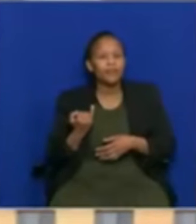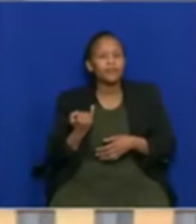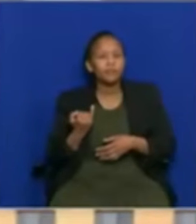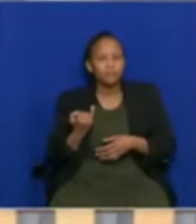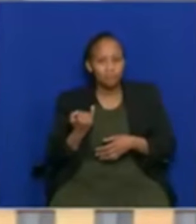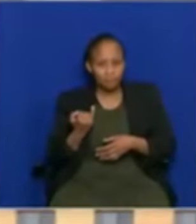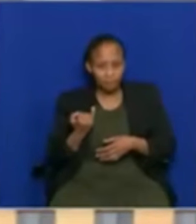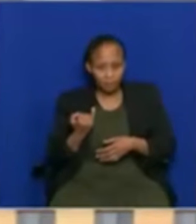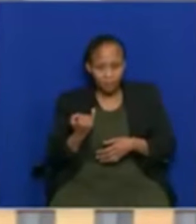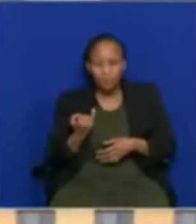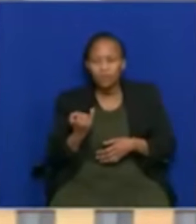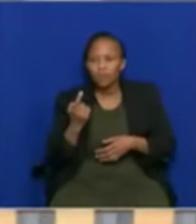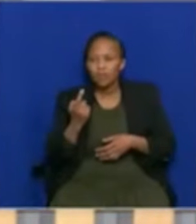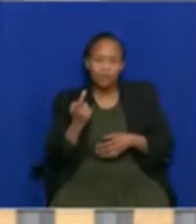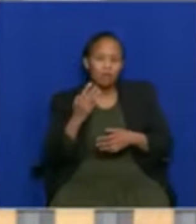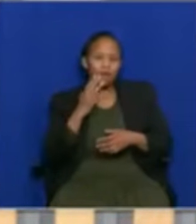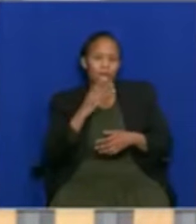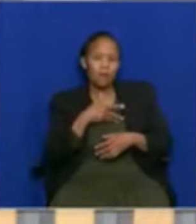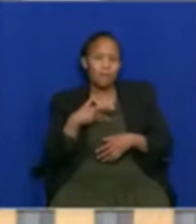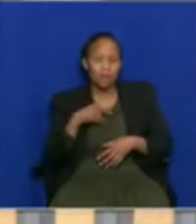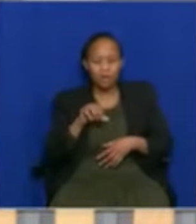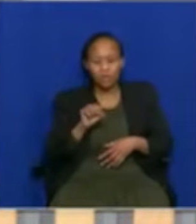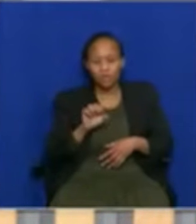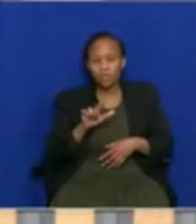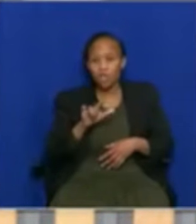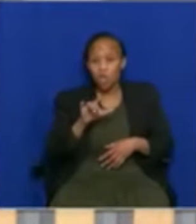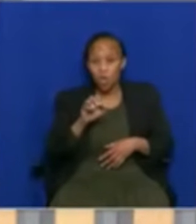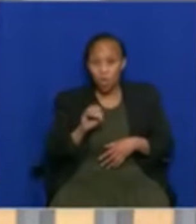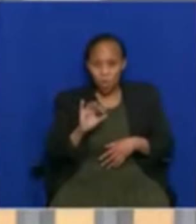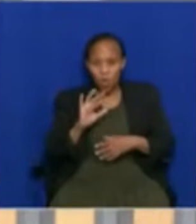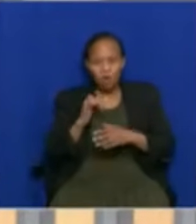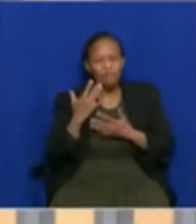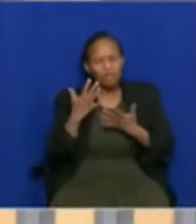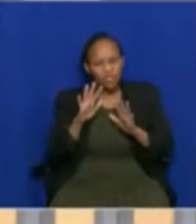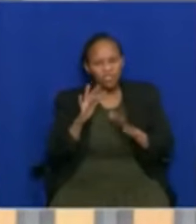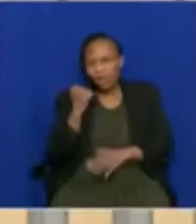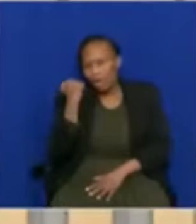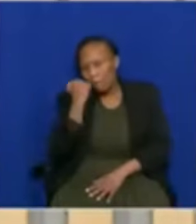an apology. I hope you accept it.